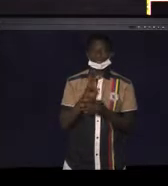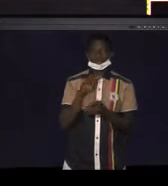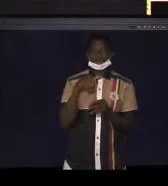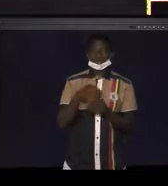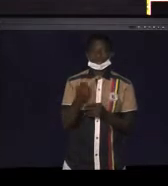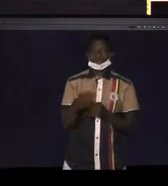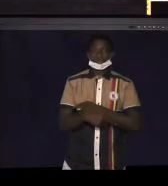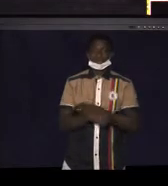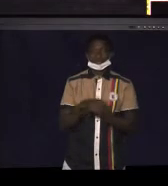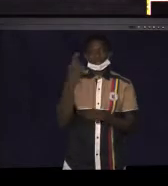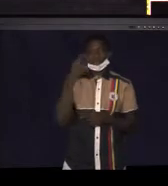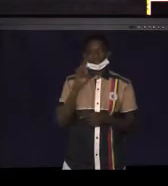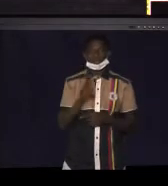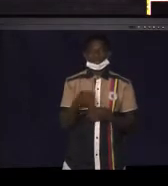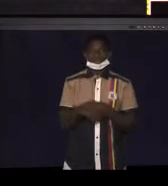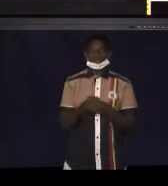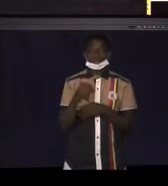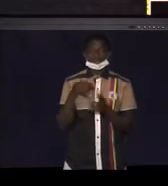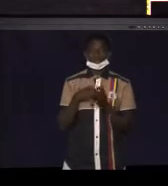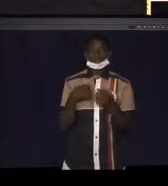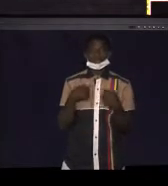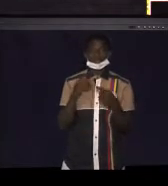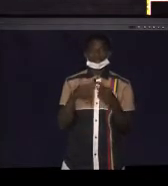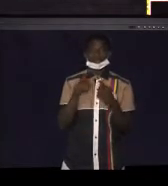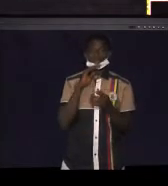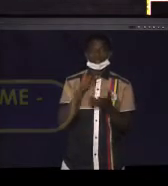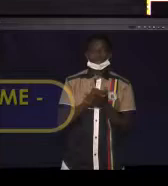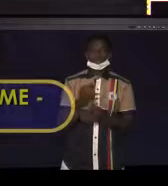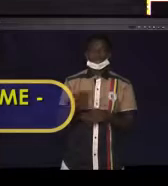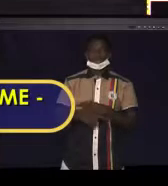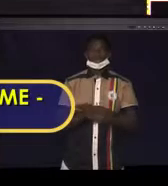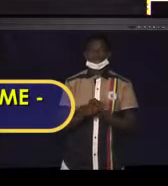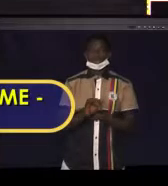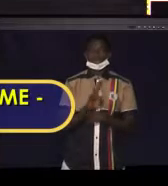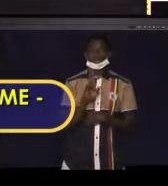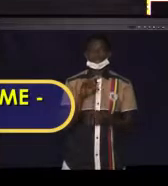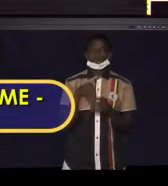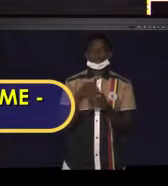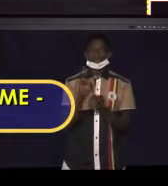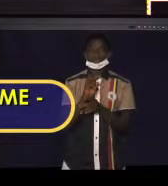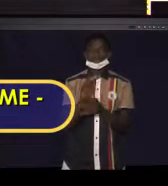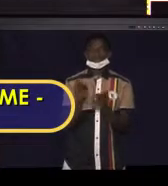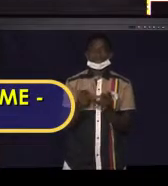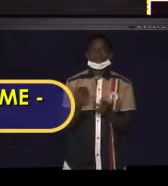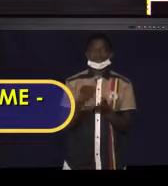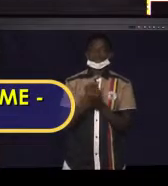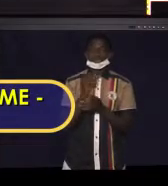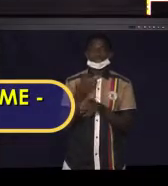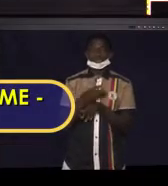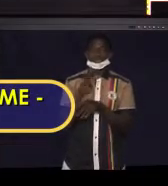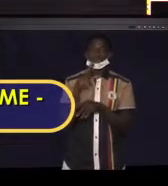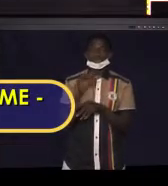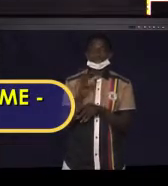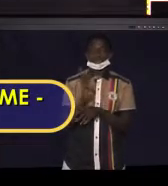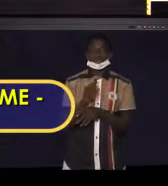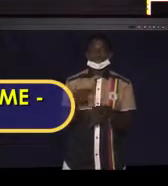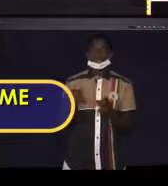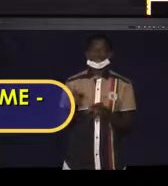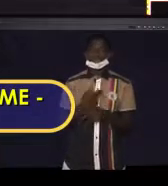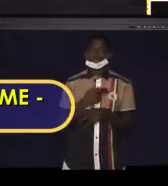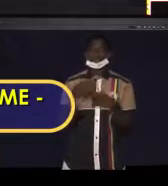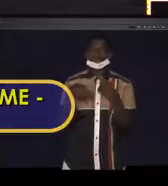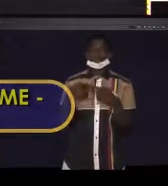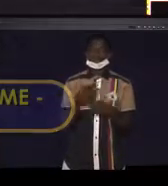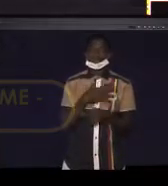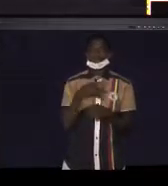day. So for 6 days, it will have to be that usage, that daily usage in 6 places, that is multiplied by 6. So